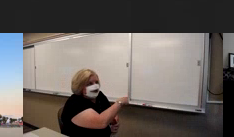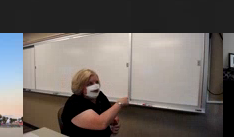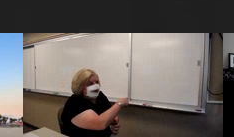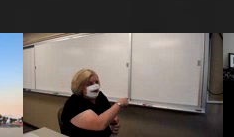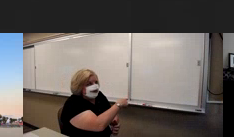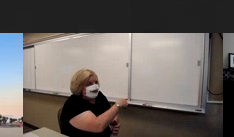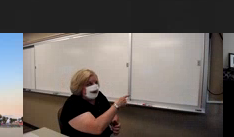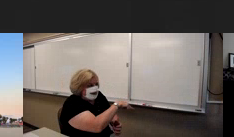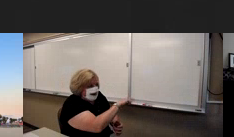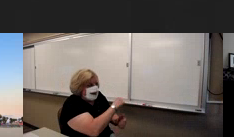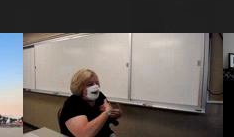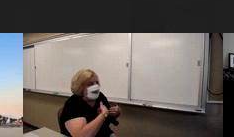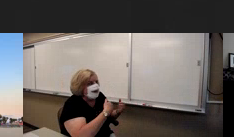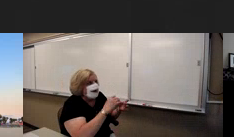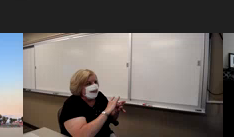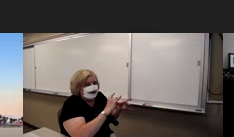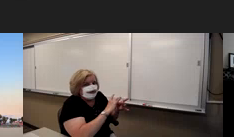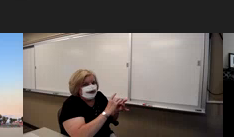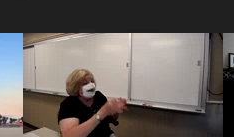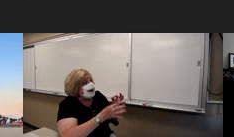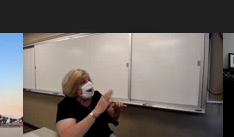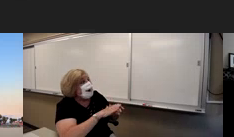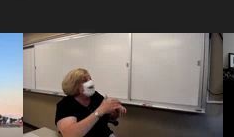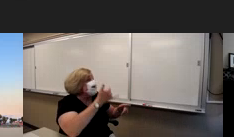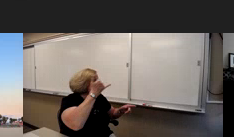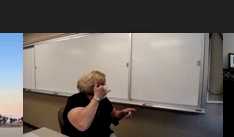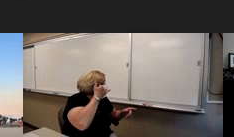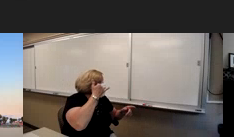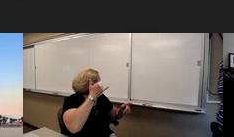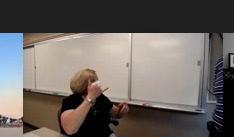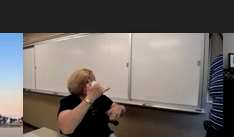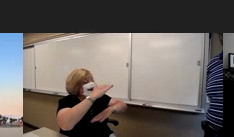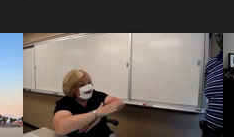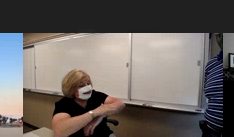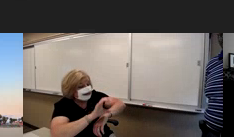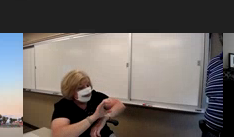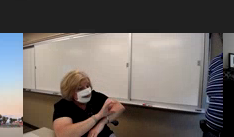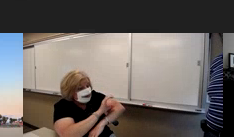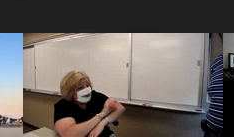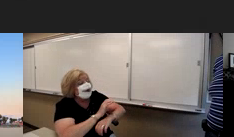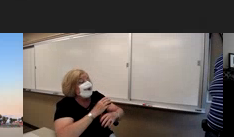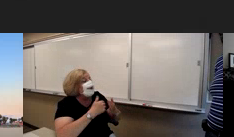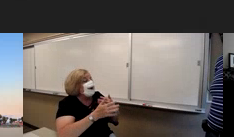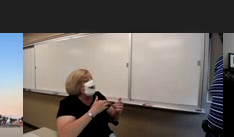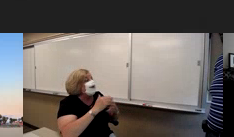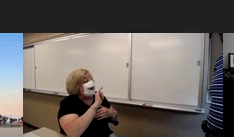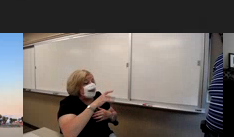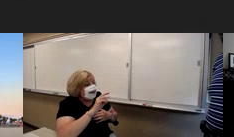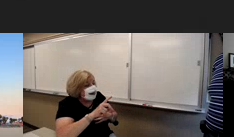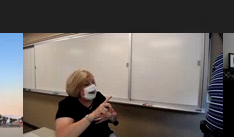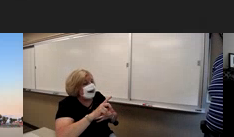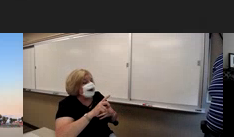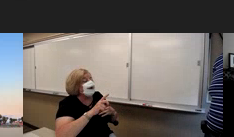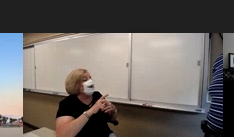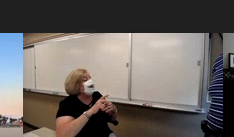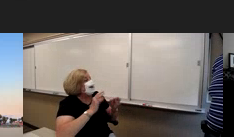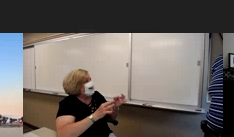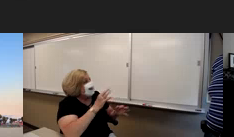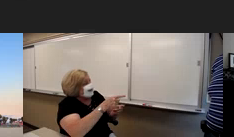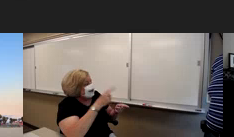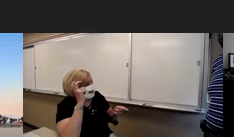So if they have it installed on their phone or desktop, a notification, you hear my iPad probably going off, they're getting